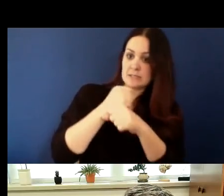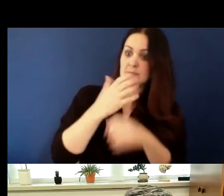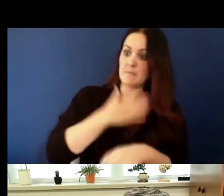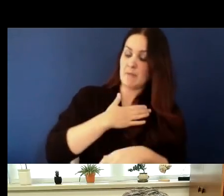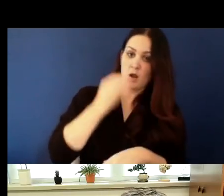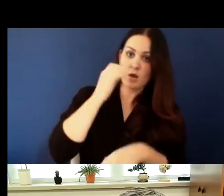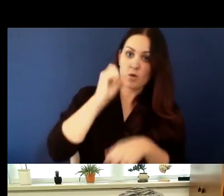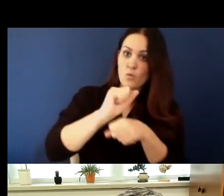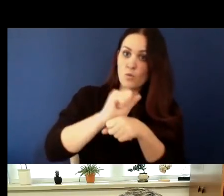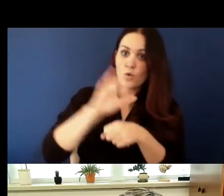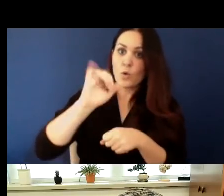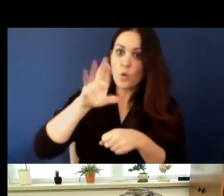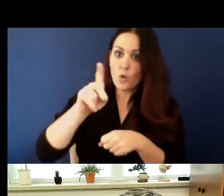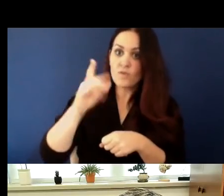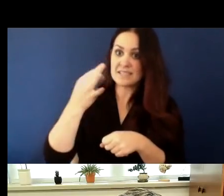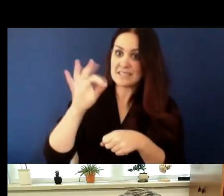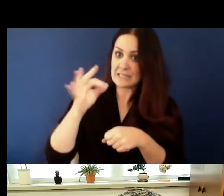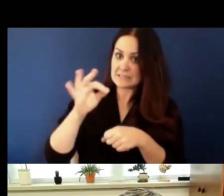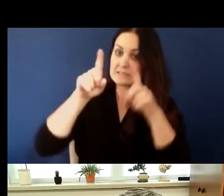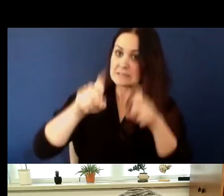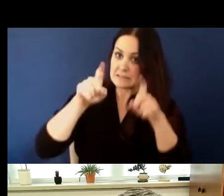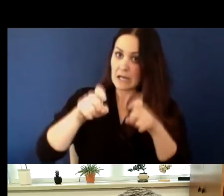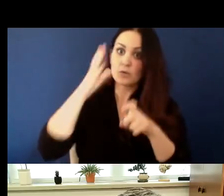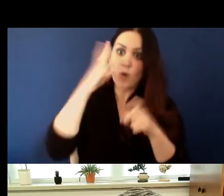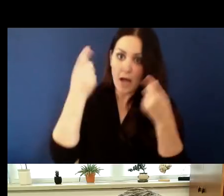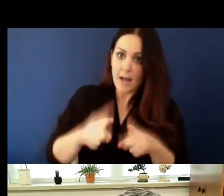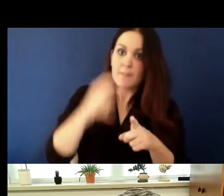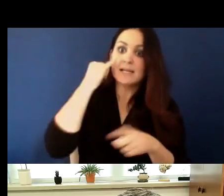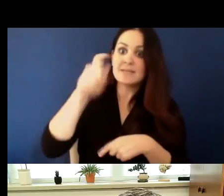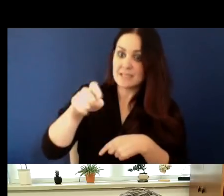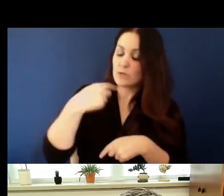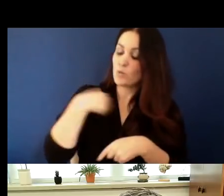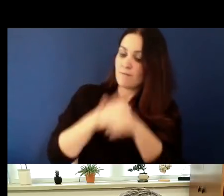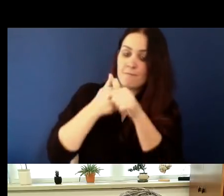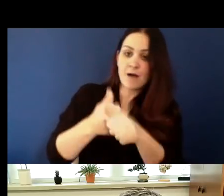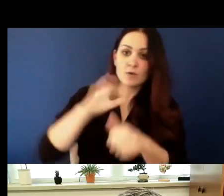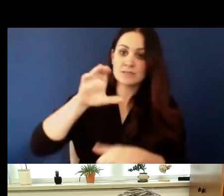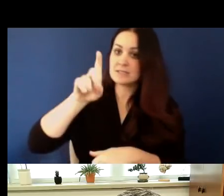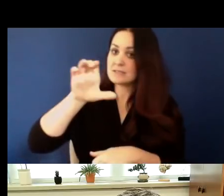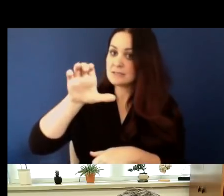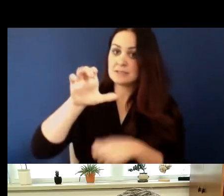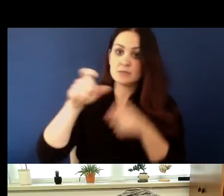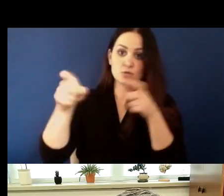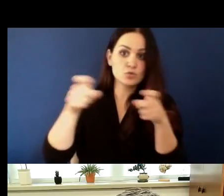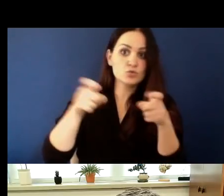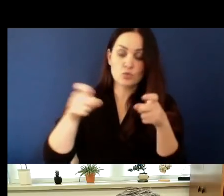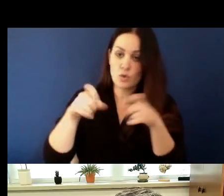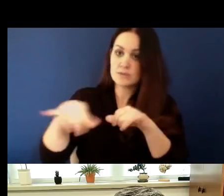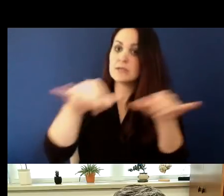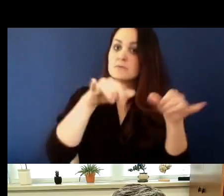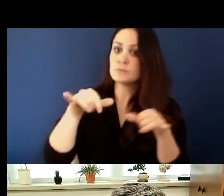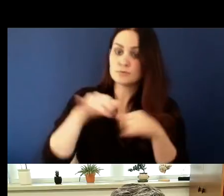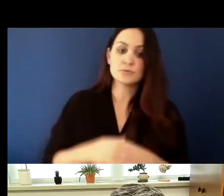is rapidly done when it's indicated and that we follow the CDC and state infection control standards.